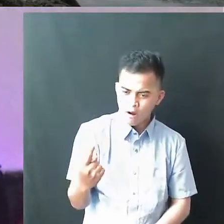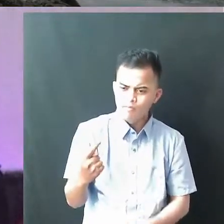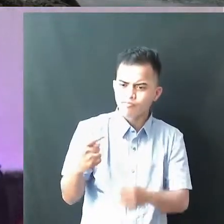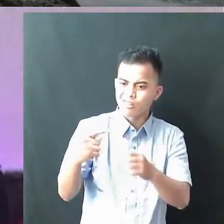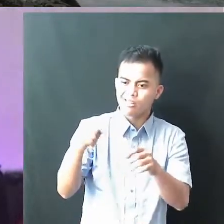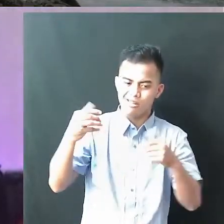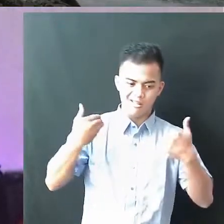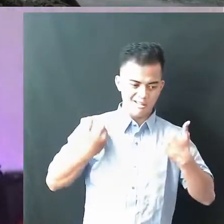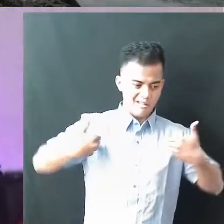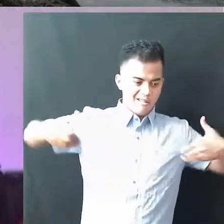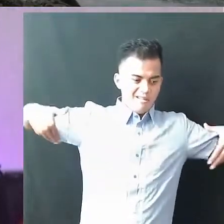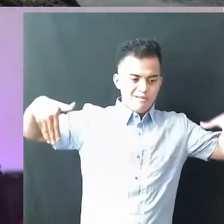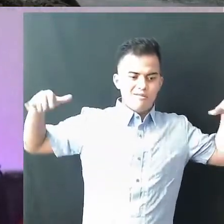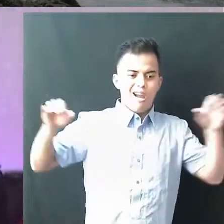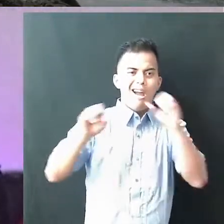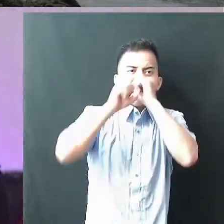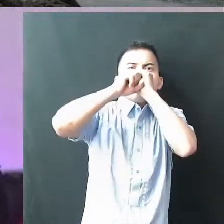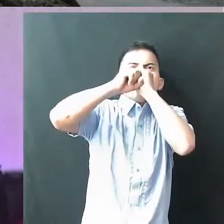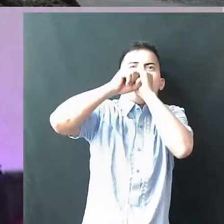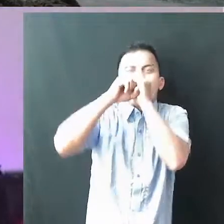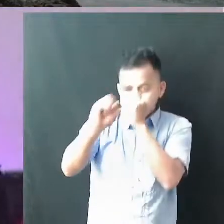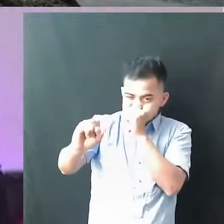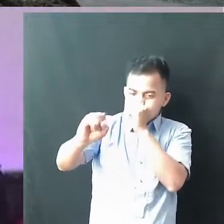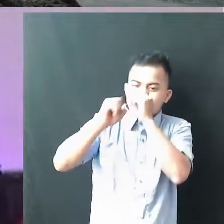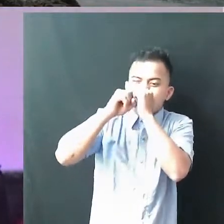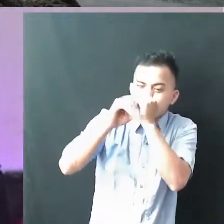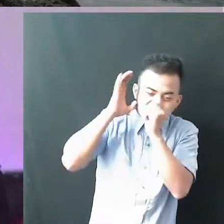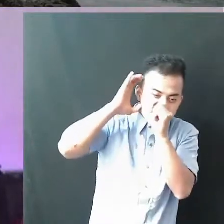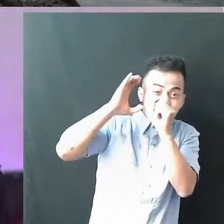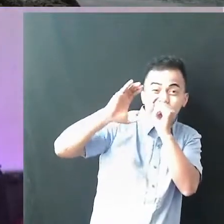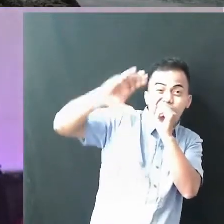trump of God, and the dead in Christ shall rise first.